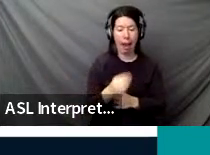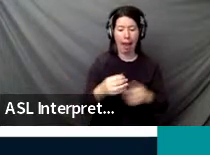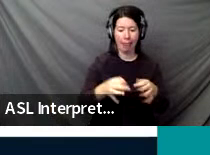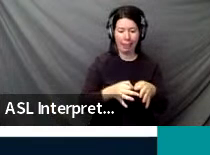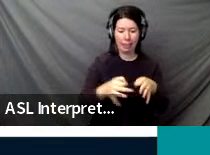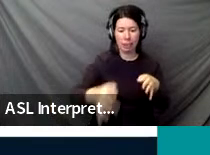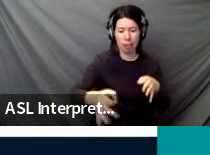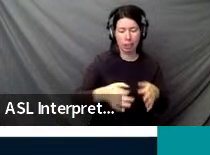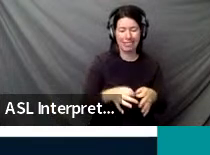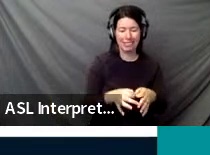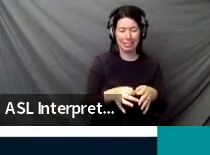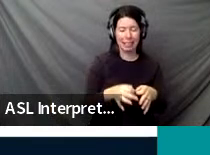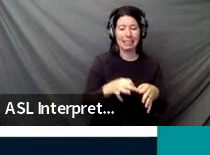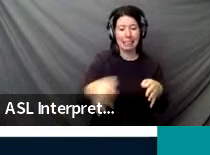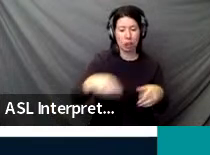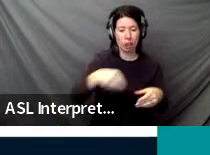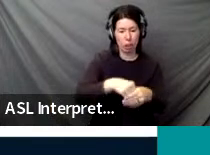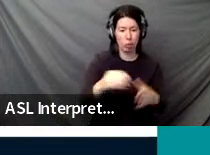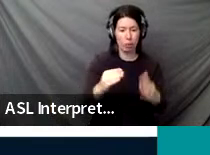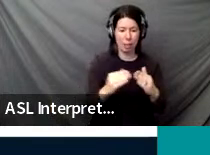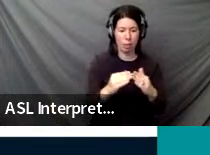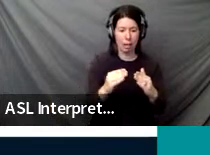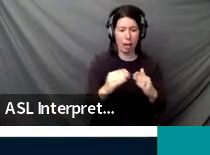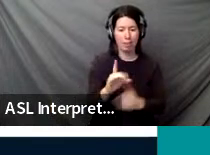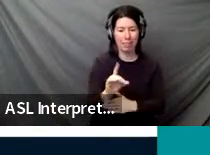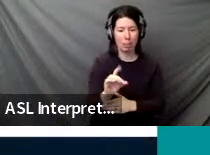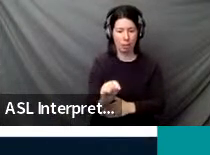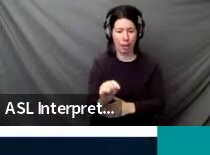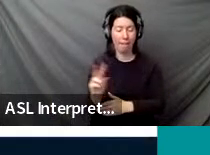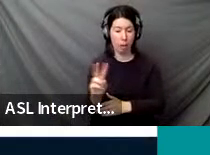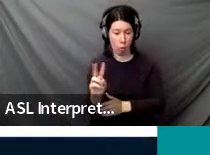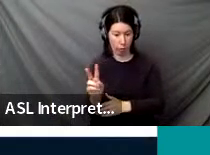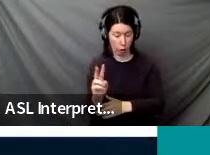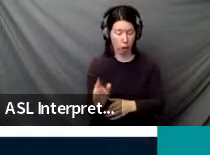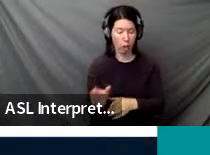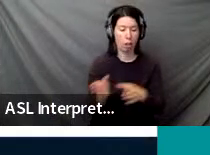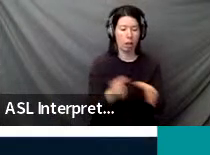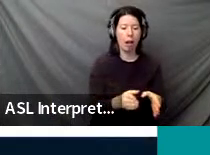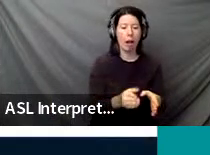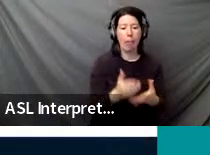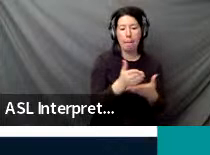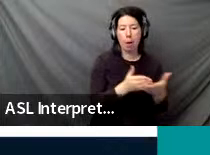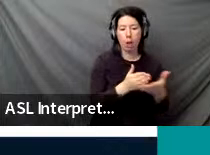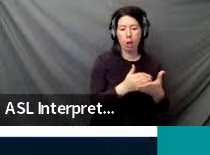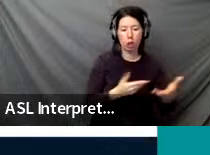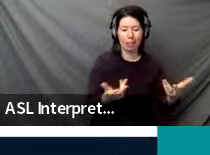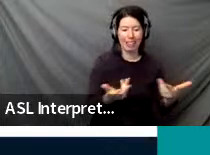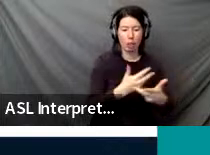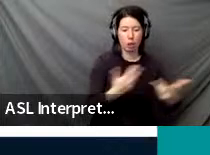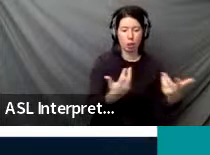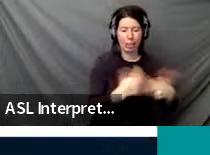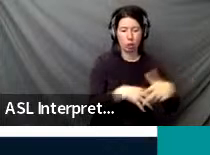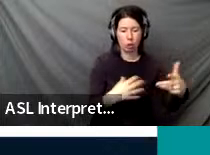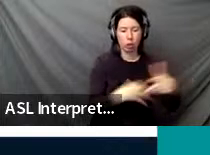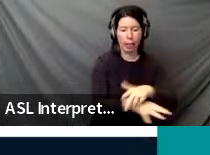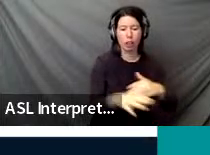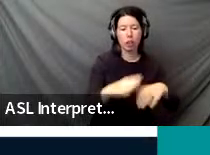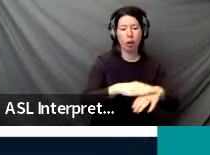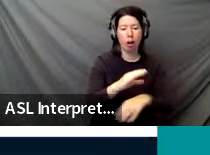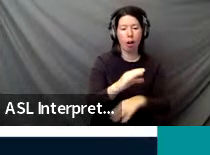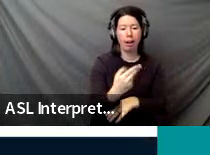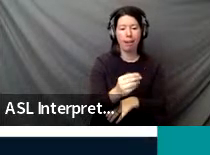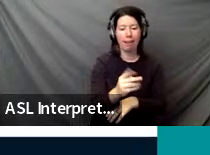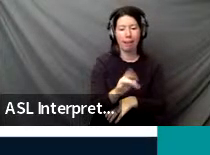addition of 3 stations. The partial interchange on Hayden Island that was discussed is included, as well as the